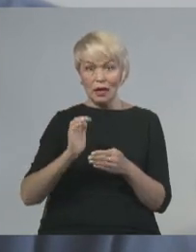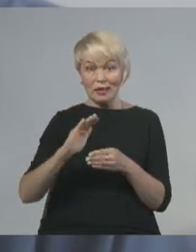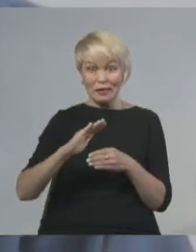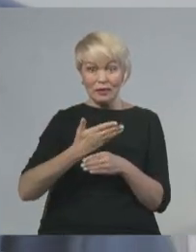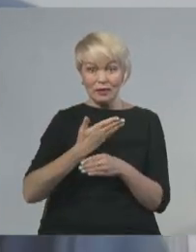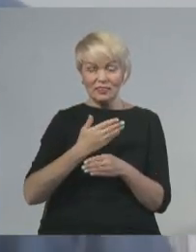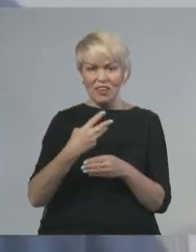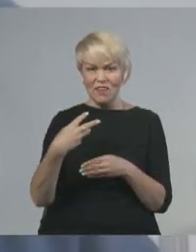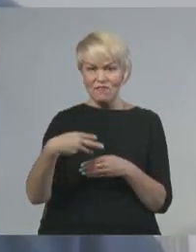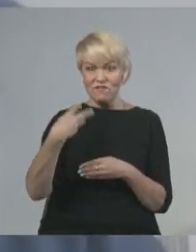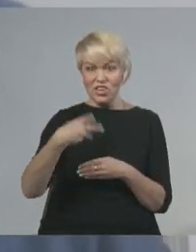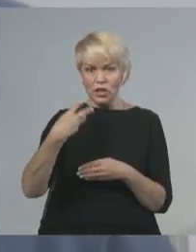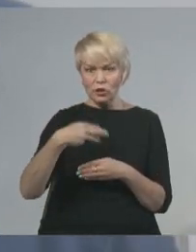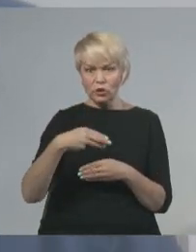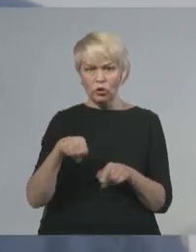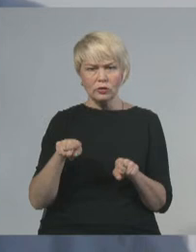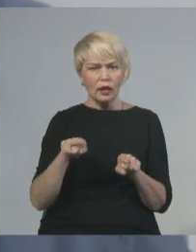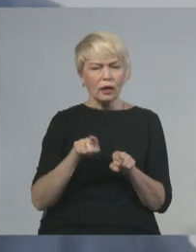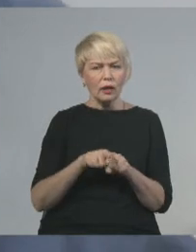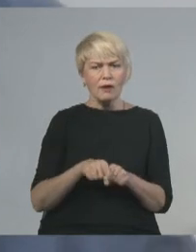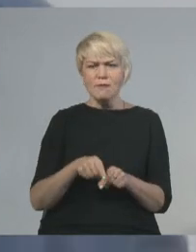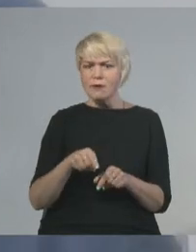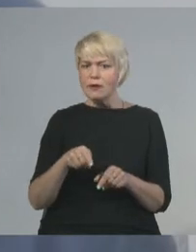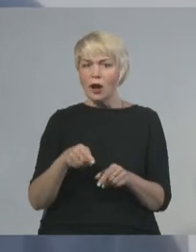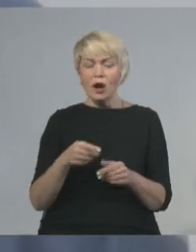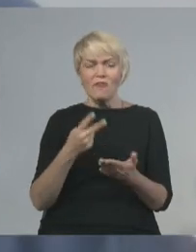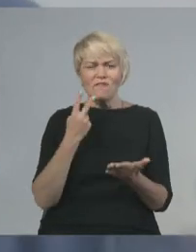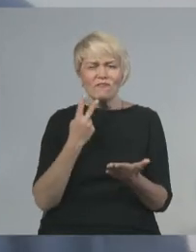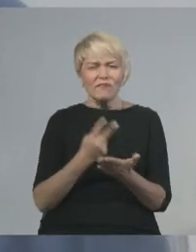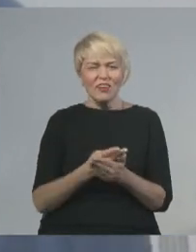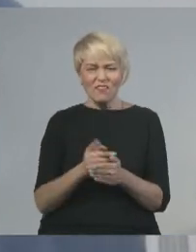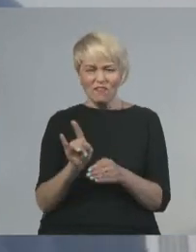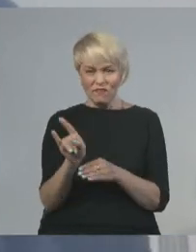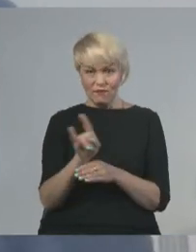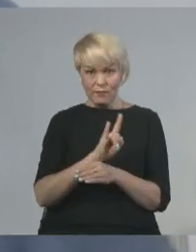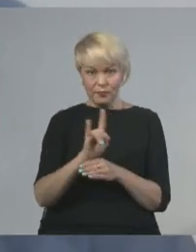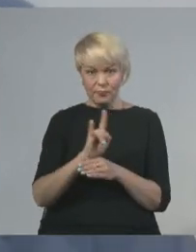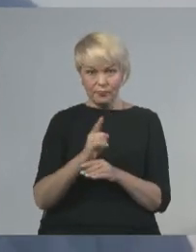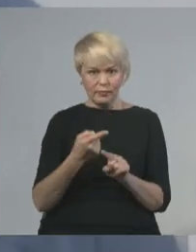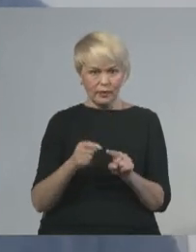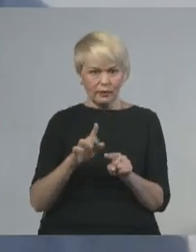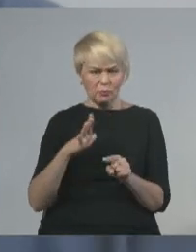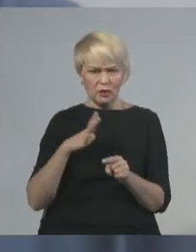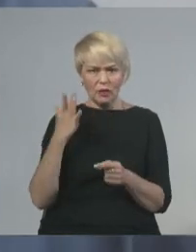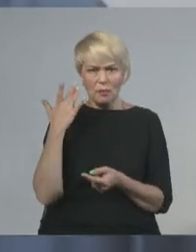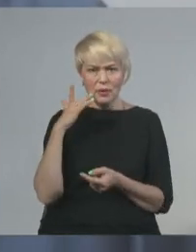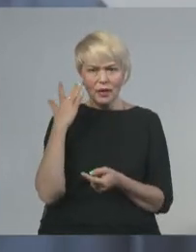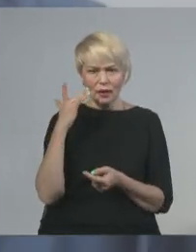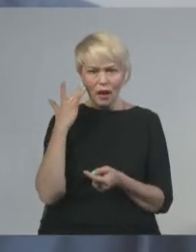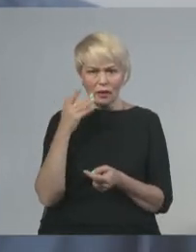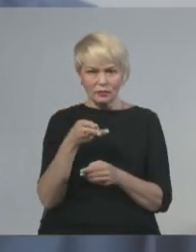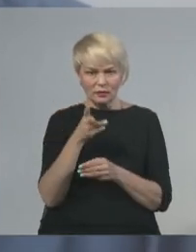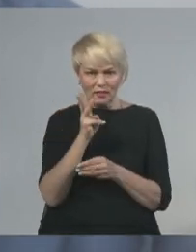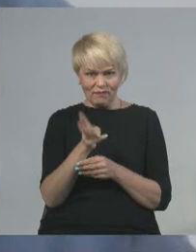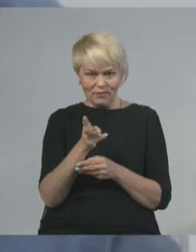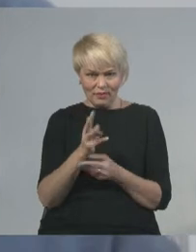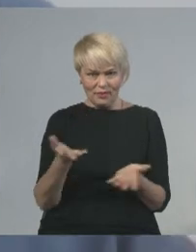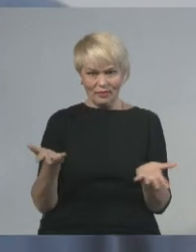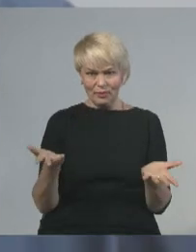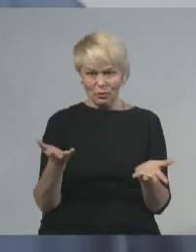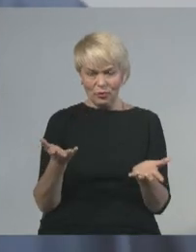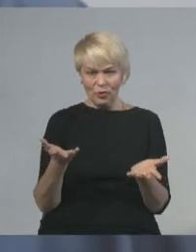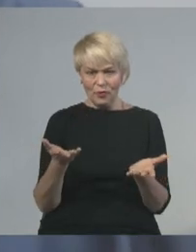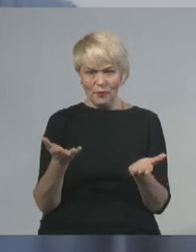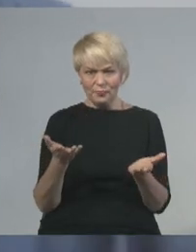was an american um video spreading some misinformation and fake